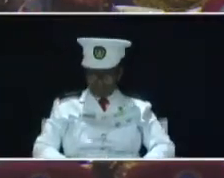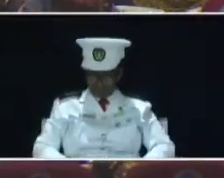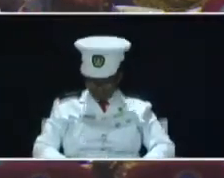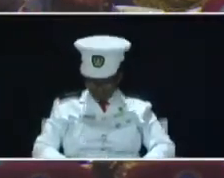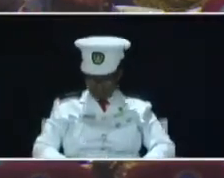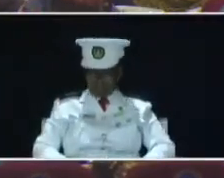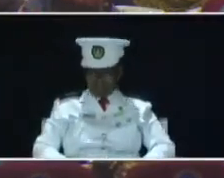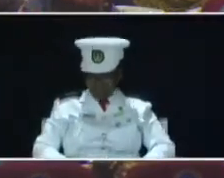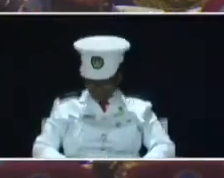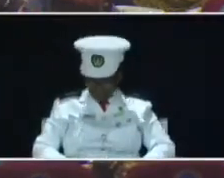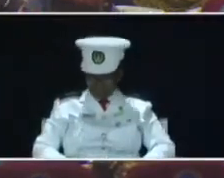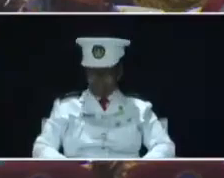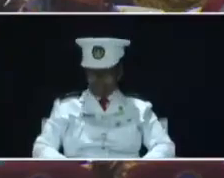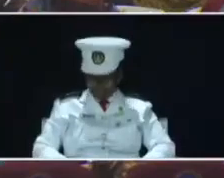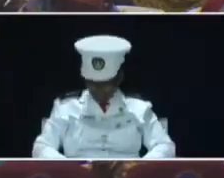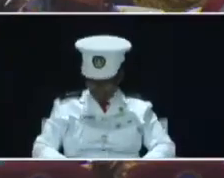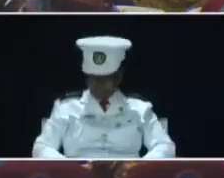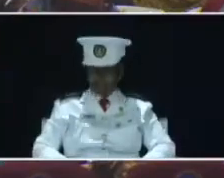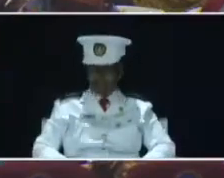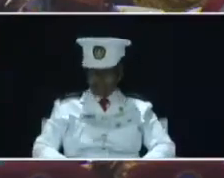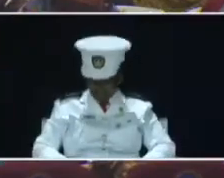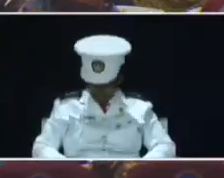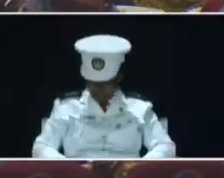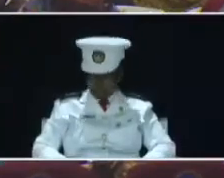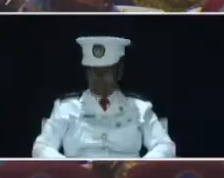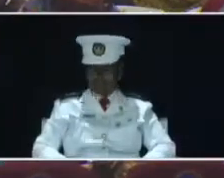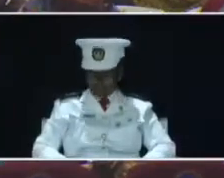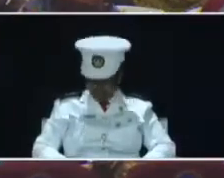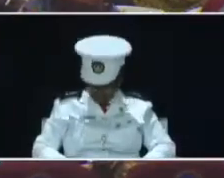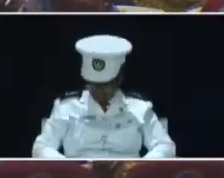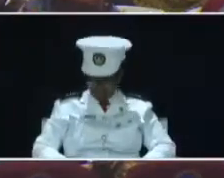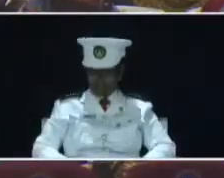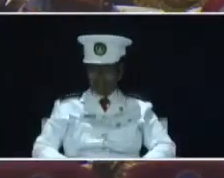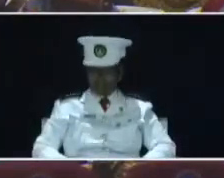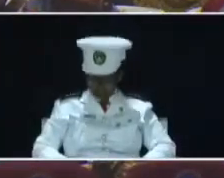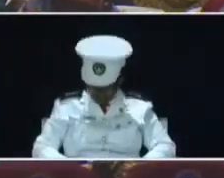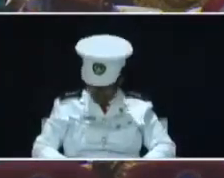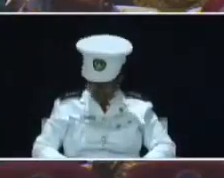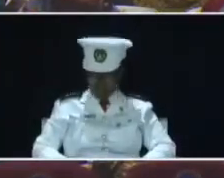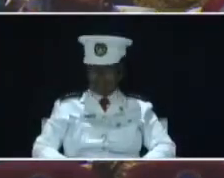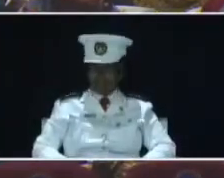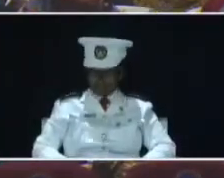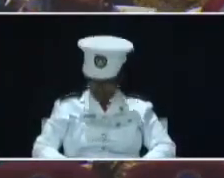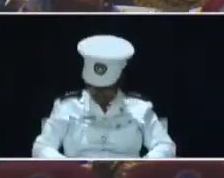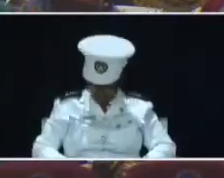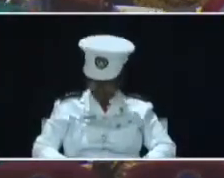Thank you, Lord. Thank you, Lord. Thank you, Lord.